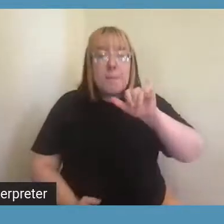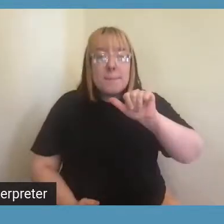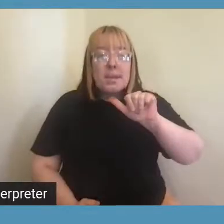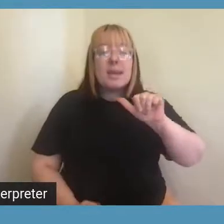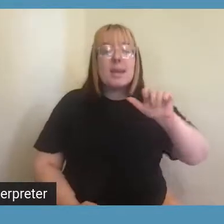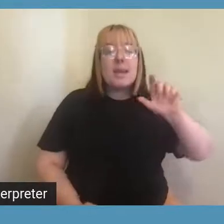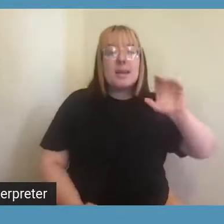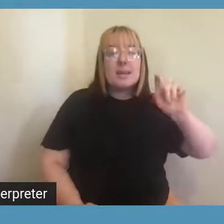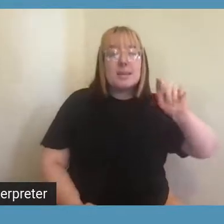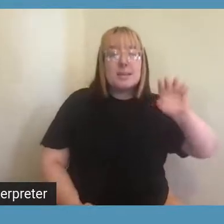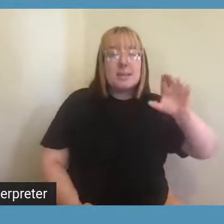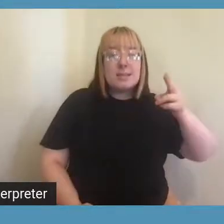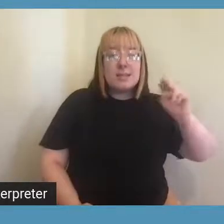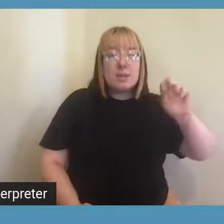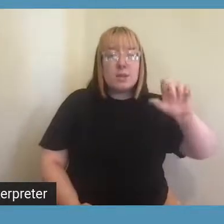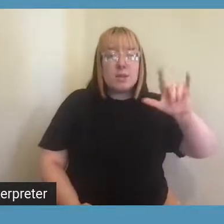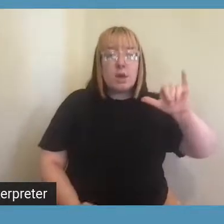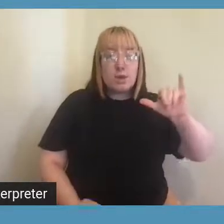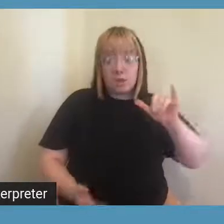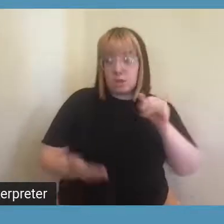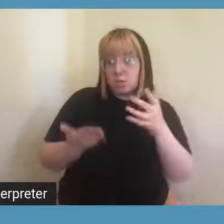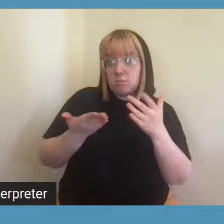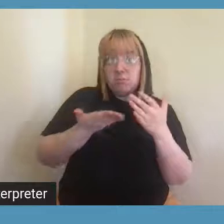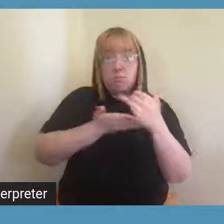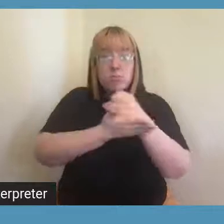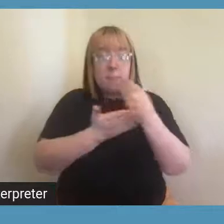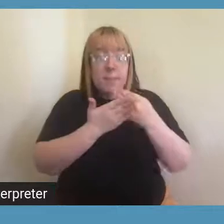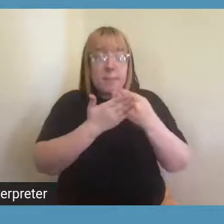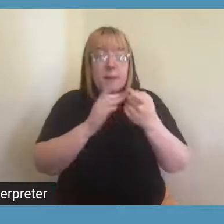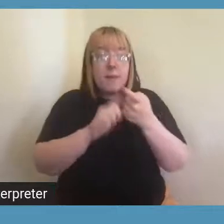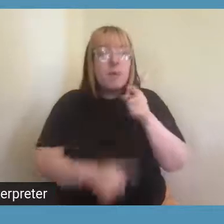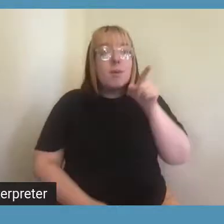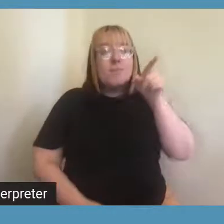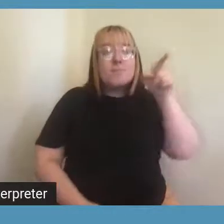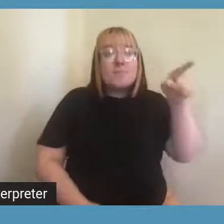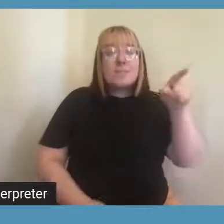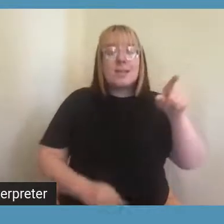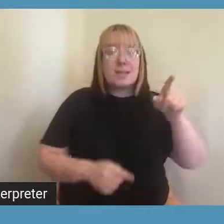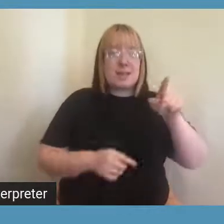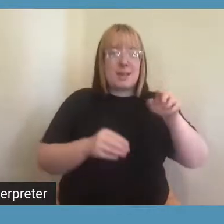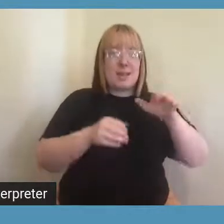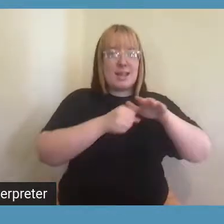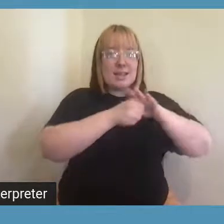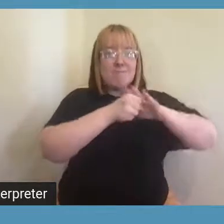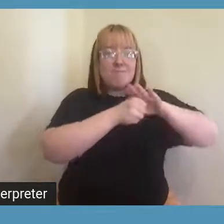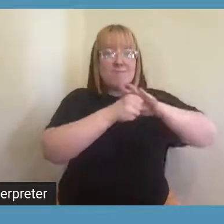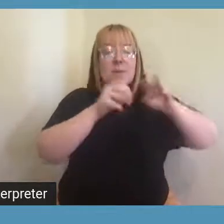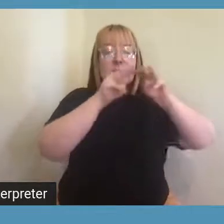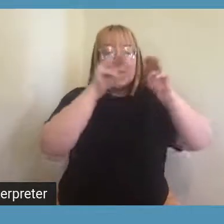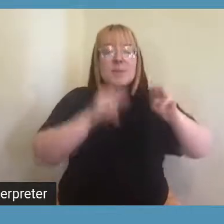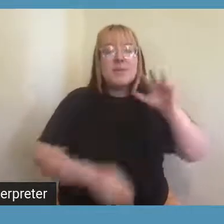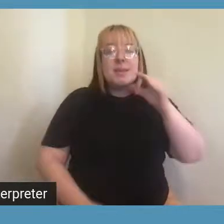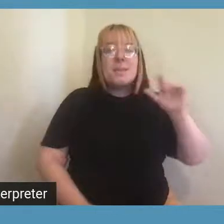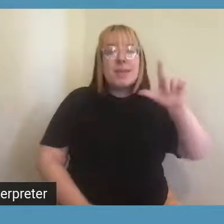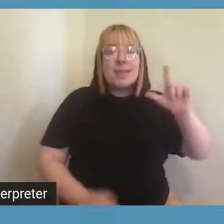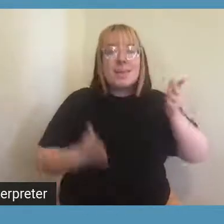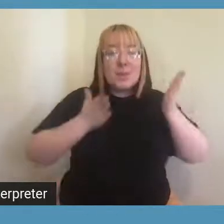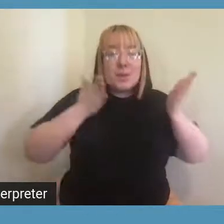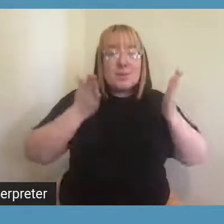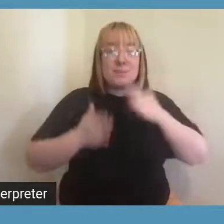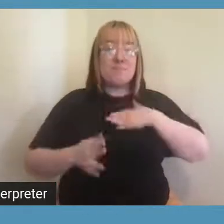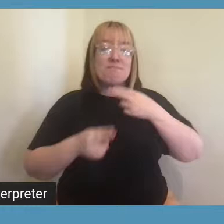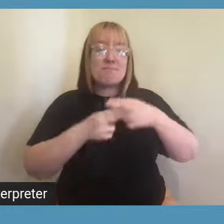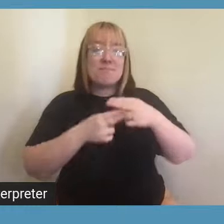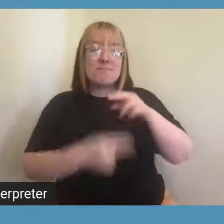the Institute of Museum and Library Services. My name is Zinnia Willits, and I am the Executive Director of the Southeastern